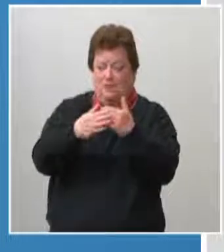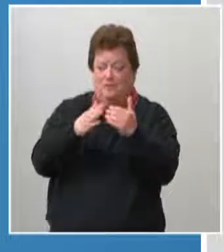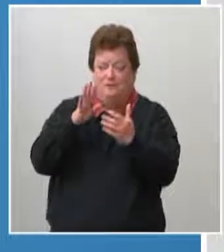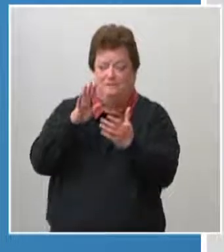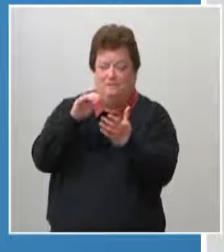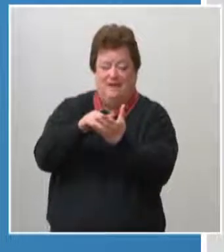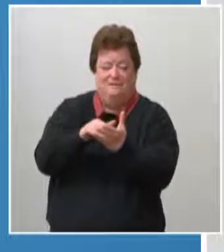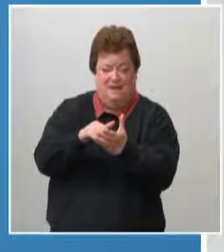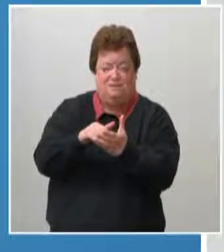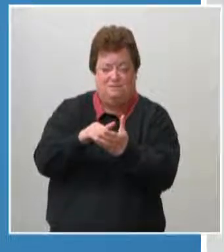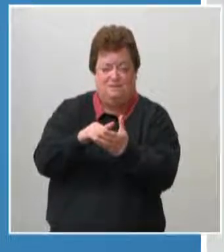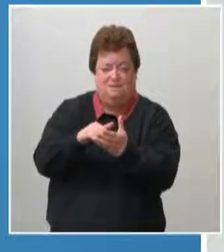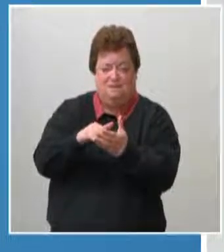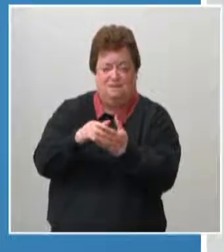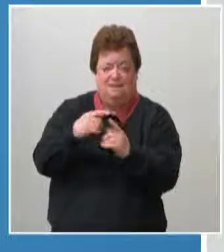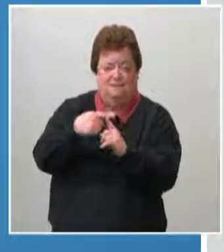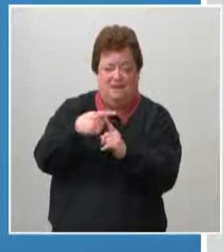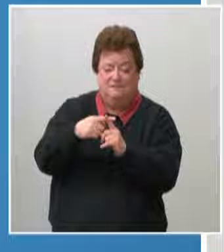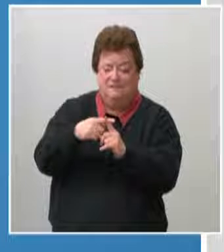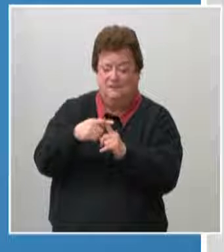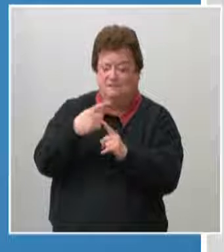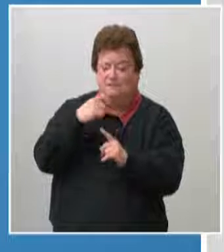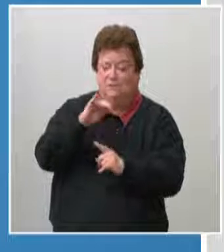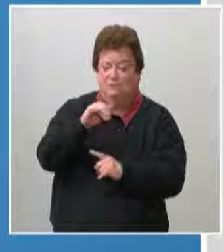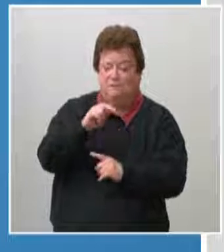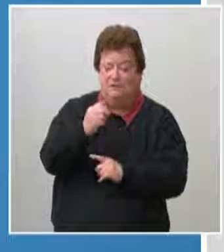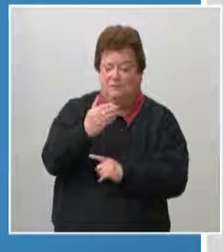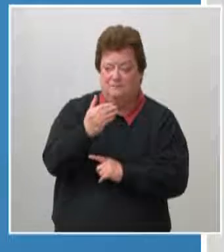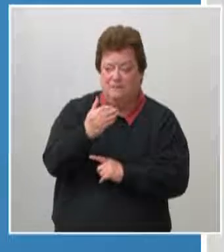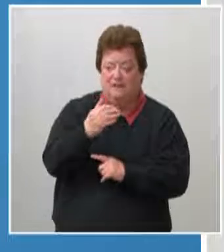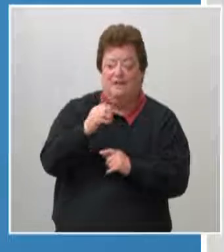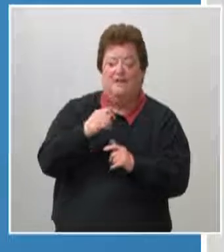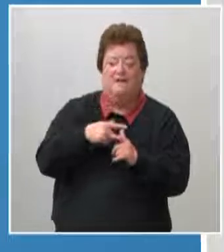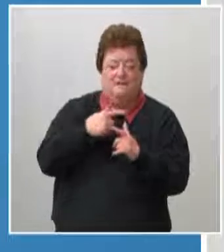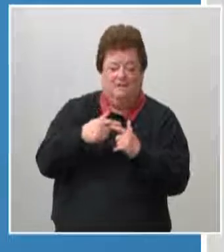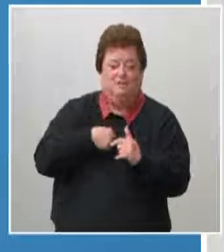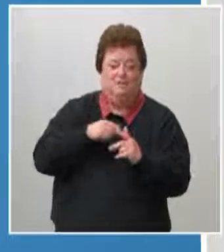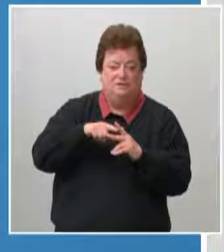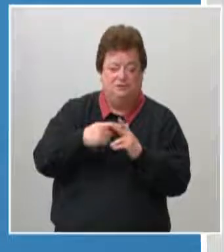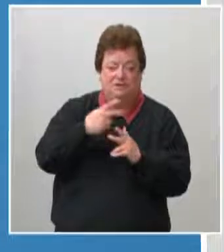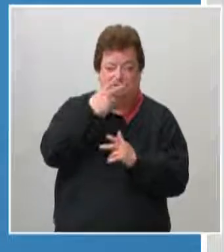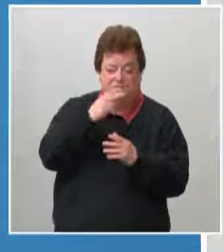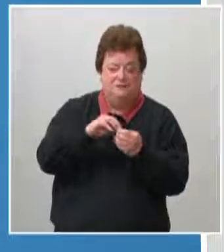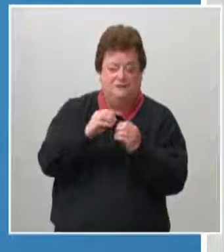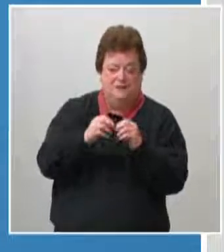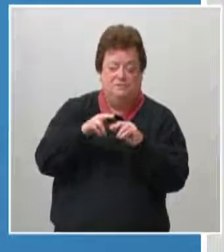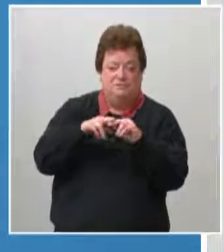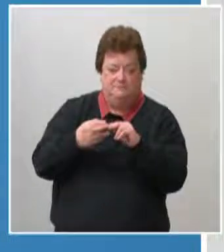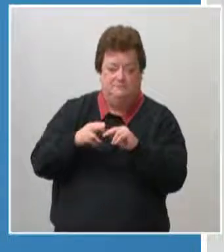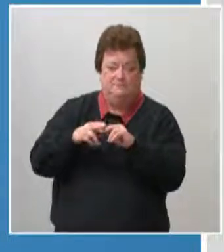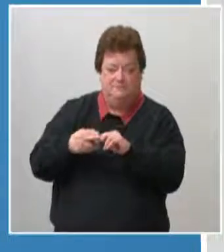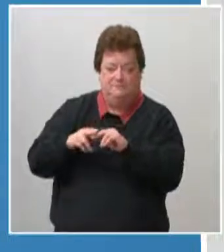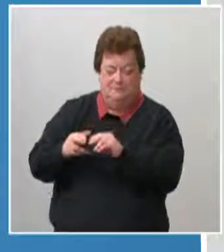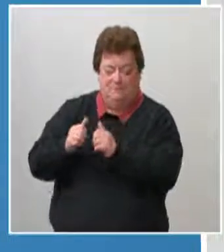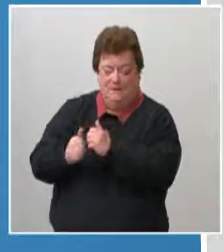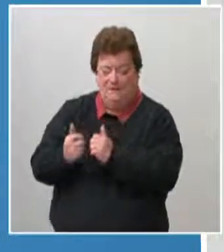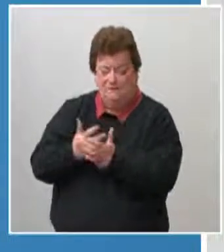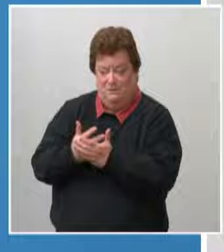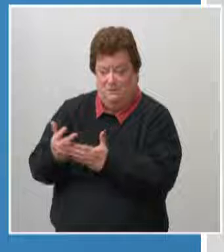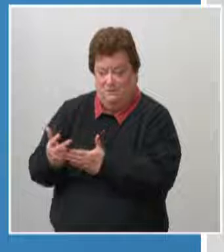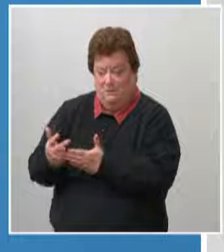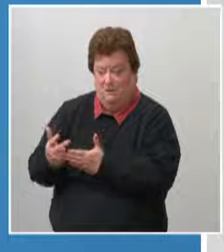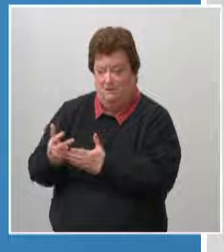the week ending January 15. Then we see the number of weekly cases going down over the next 3 weeks. We